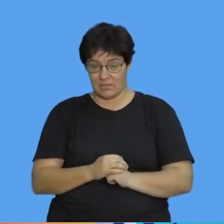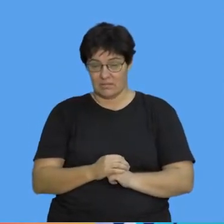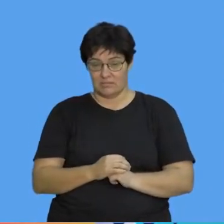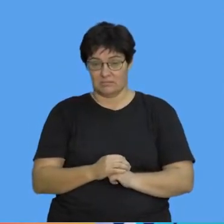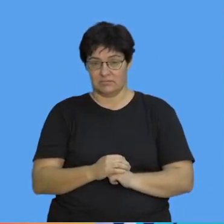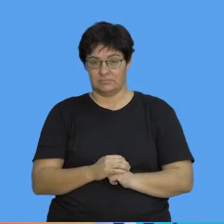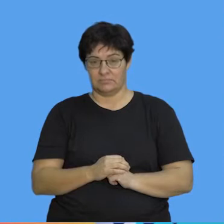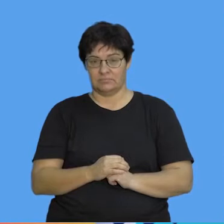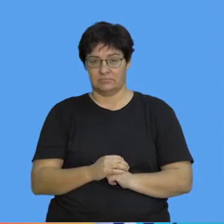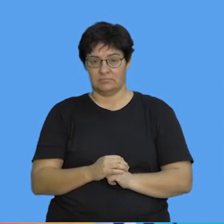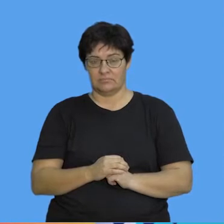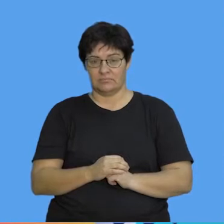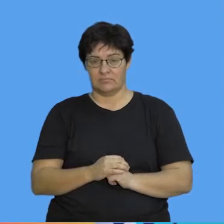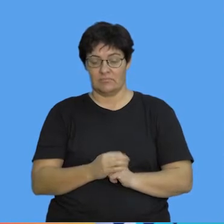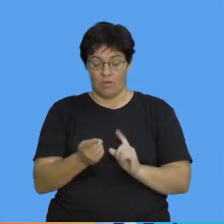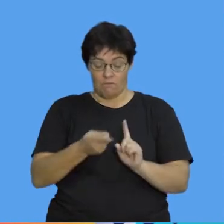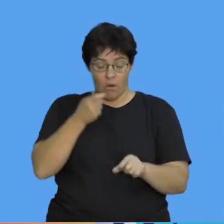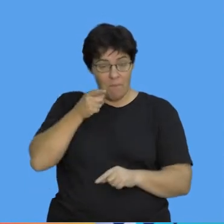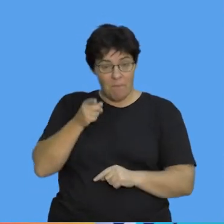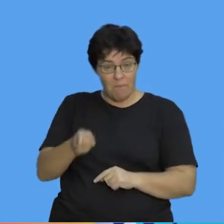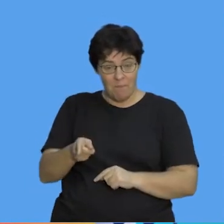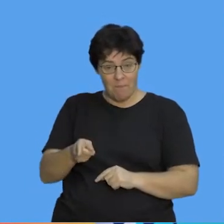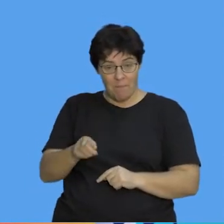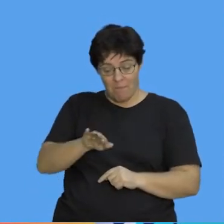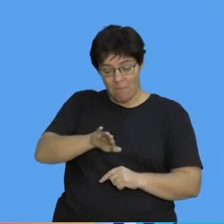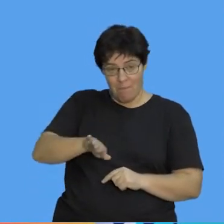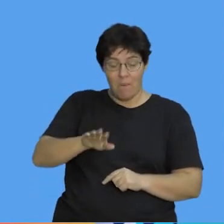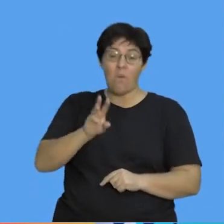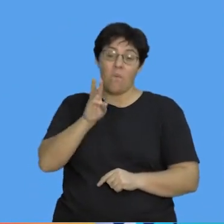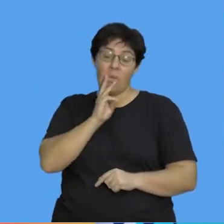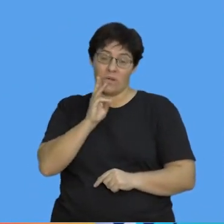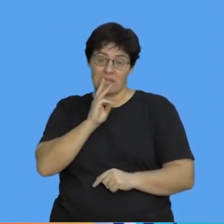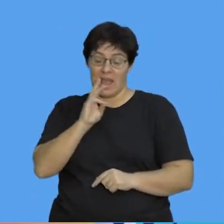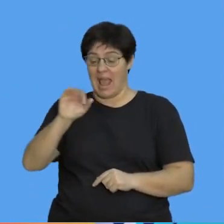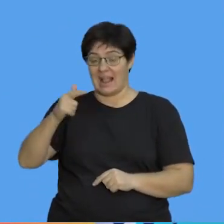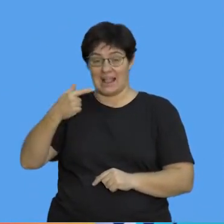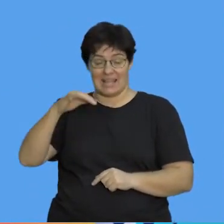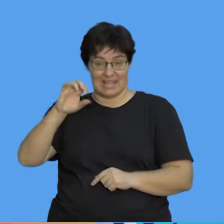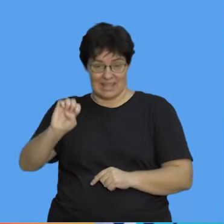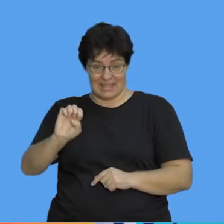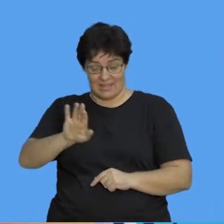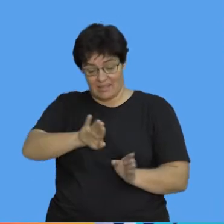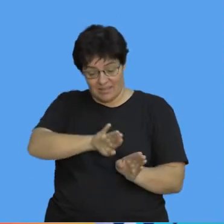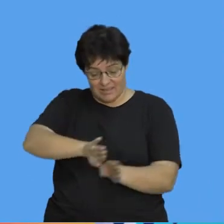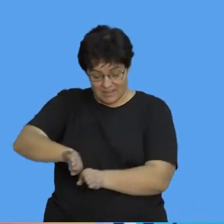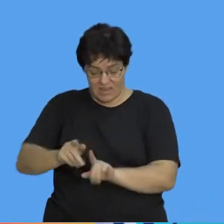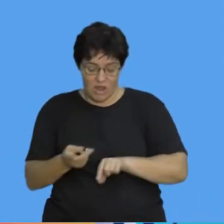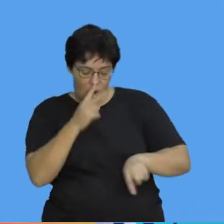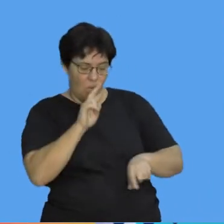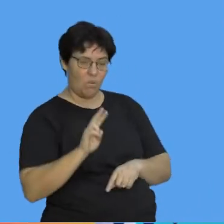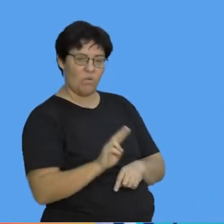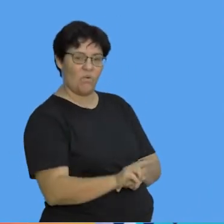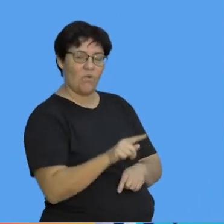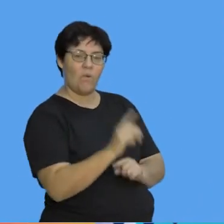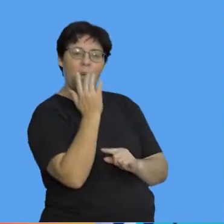focus on now is we're moving from the water, where we looked at algae, and we're now going to look at